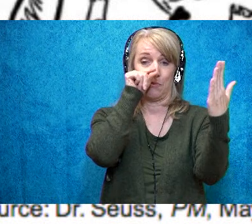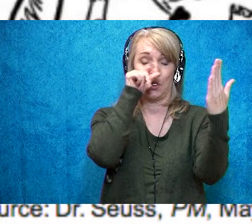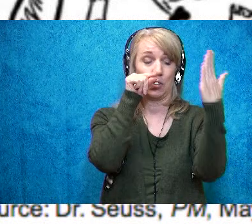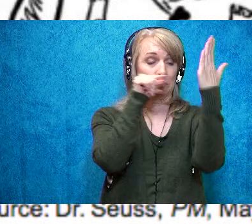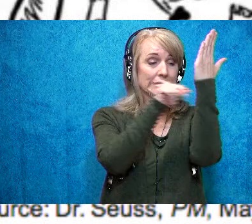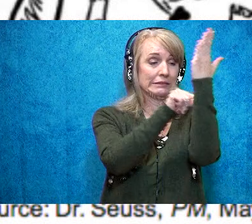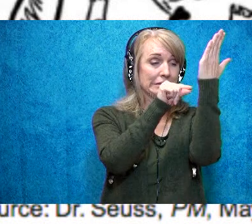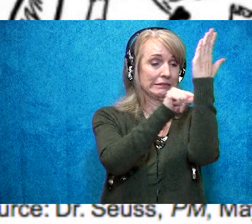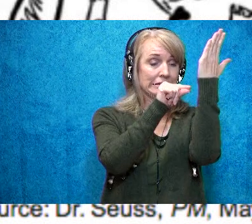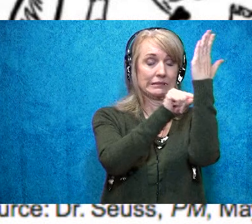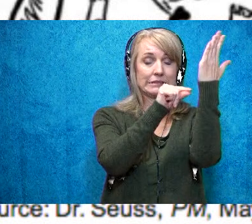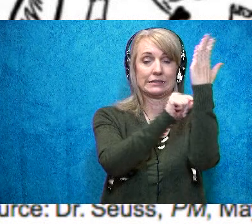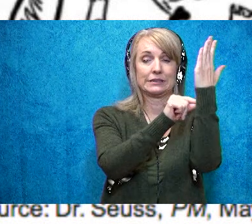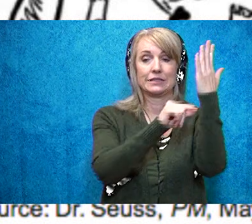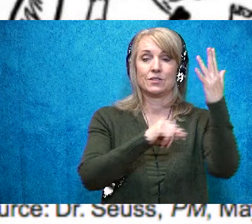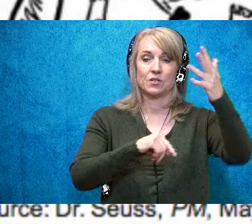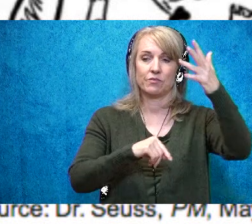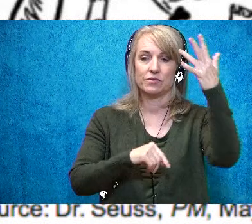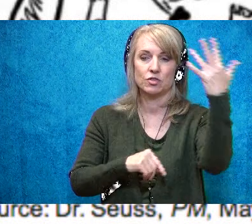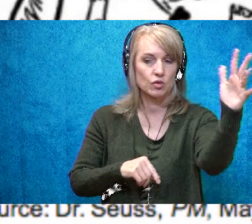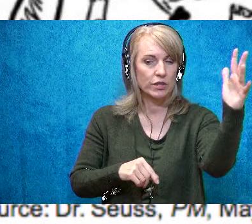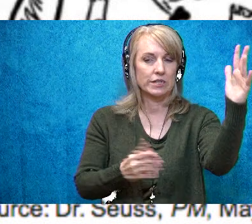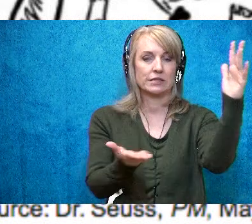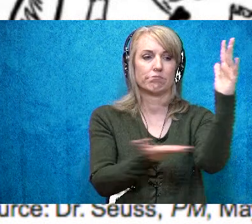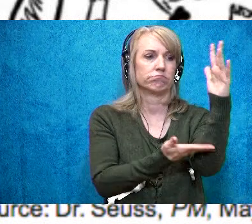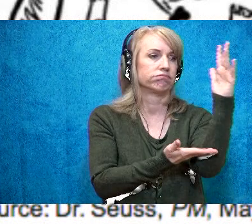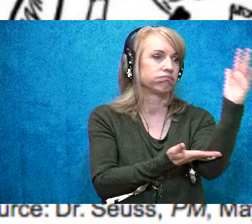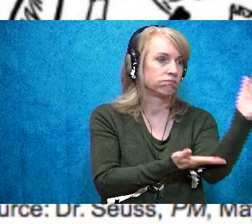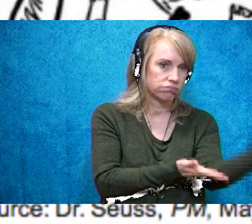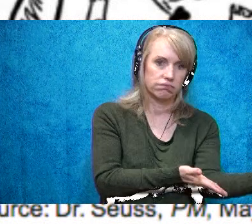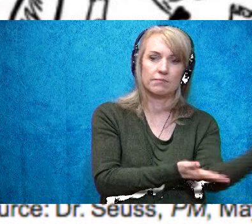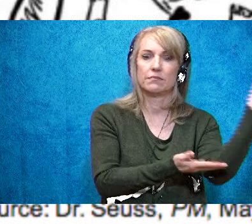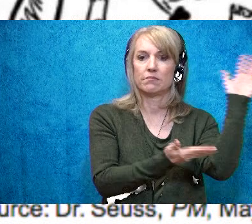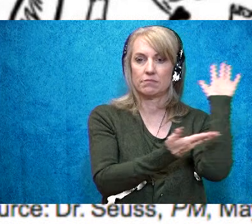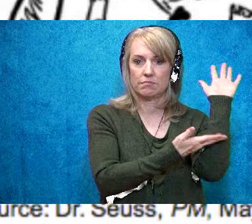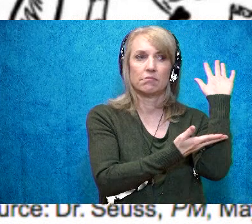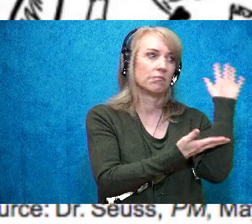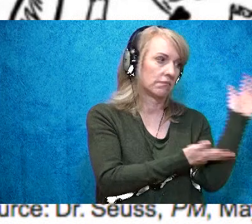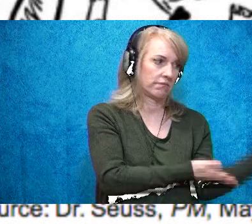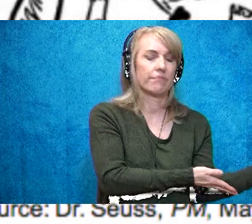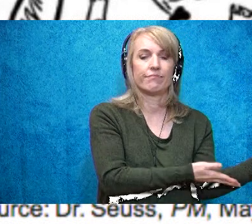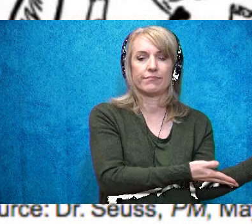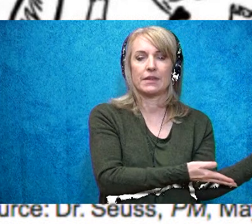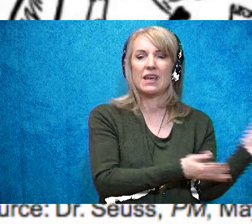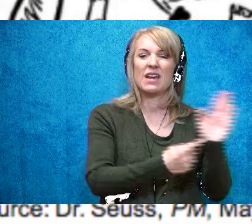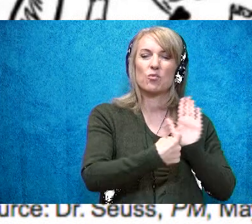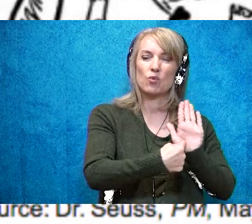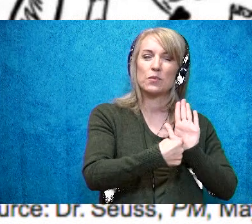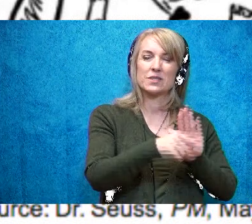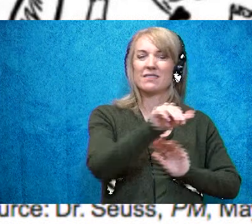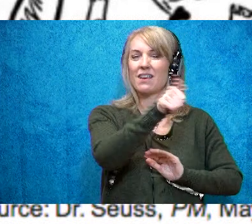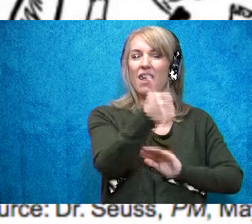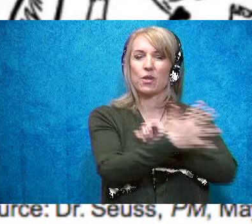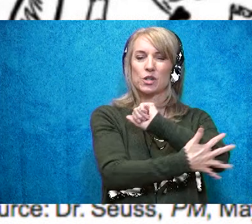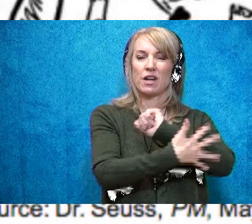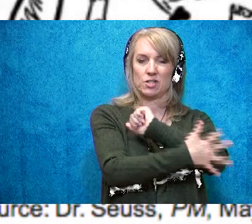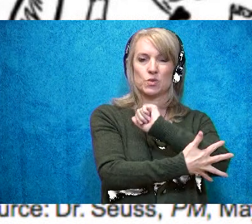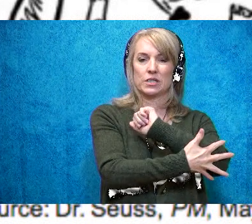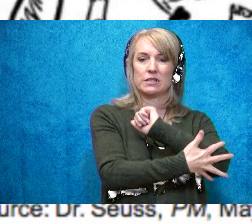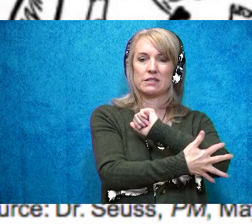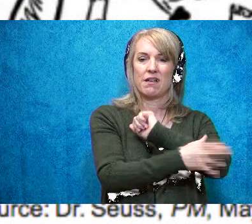these trees that have been cut down. These trees, as you can tell, represent countries. Well, this woodpecker's now on